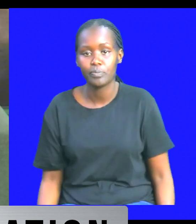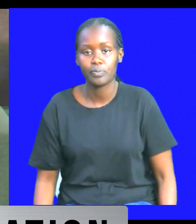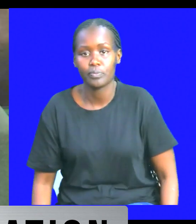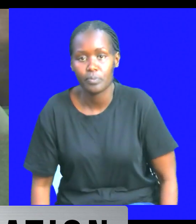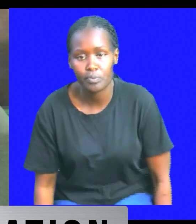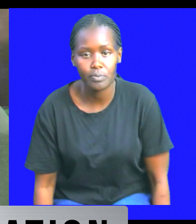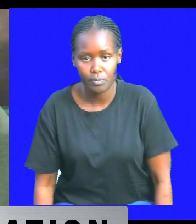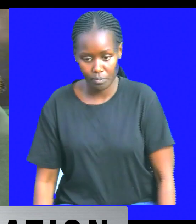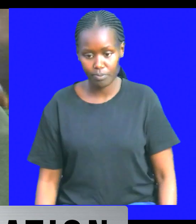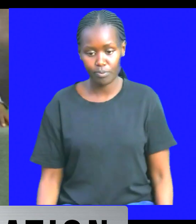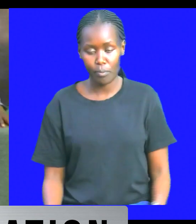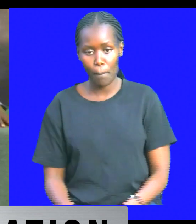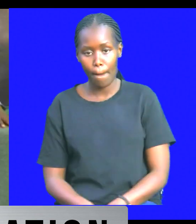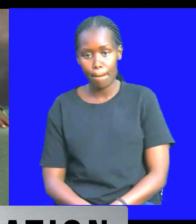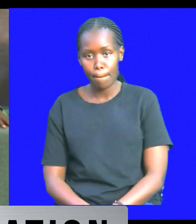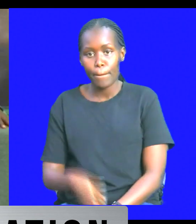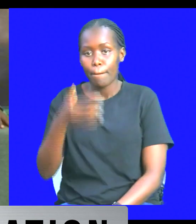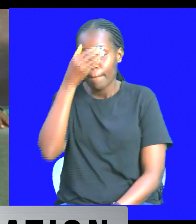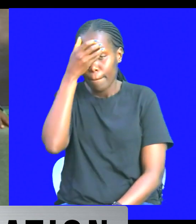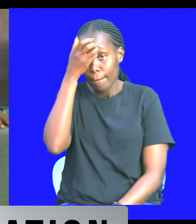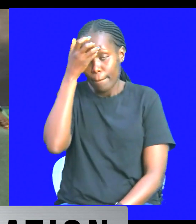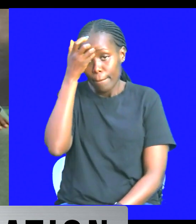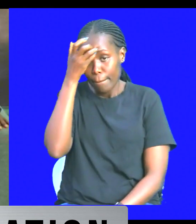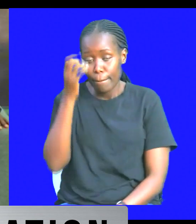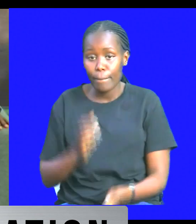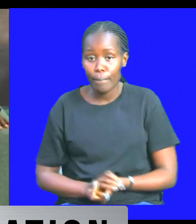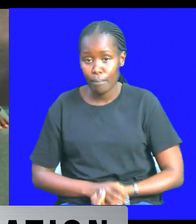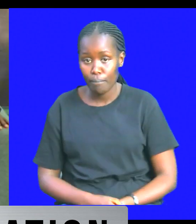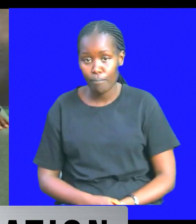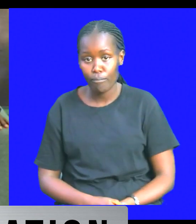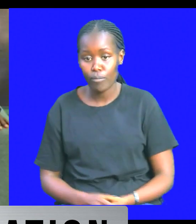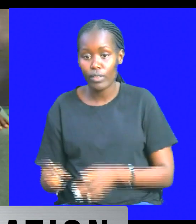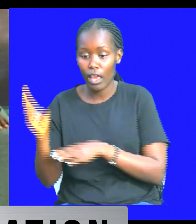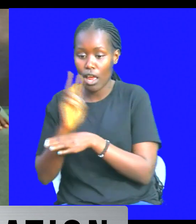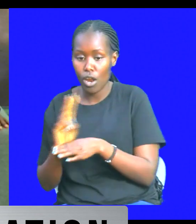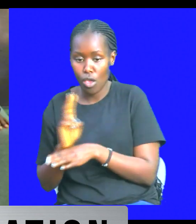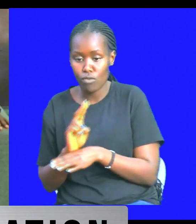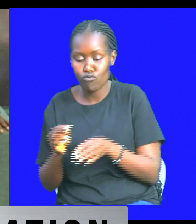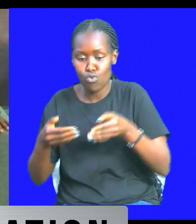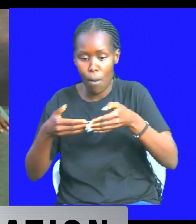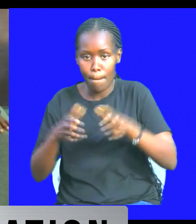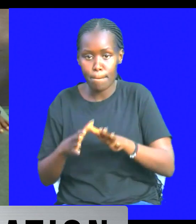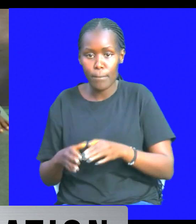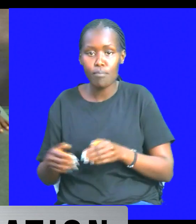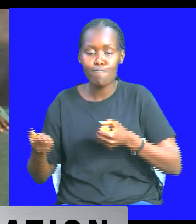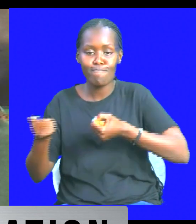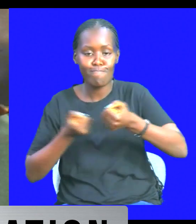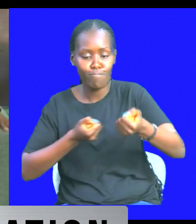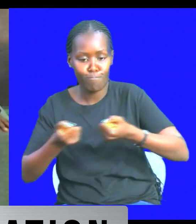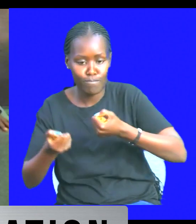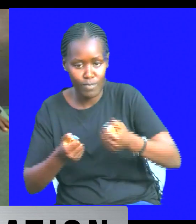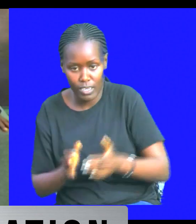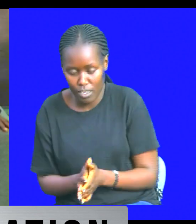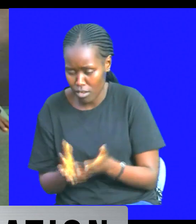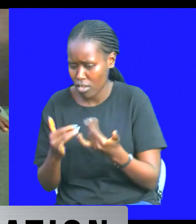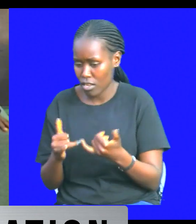I can't forget you telling me it's cheaper. And I finally had to use the public means eventually. Oh my, So Jonah,